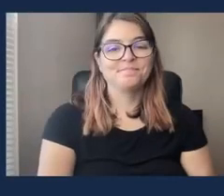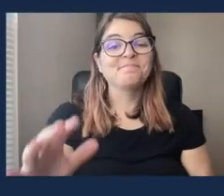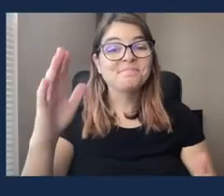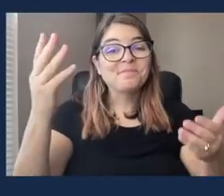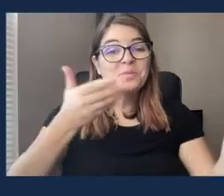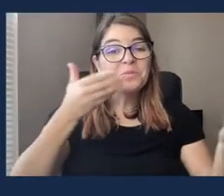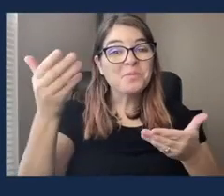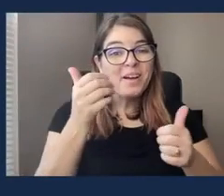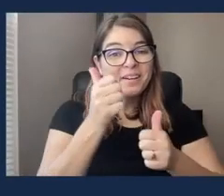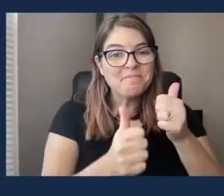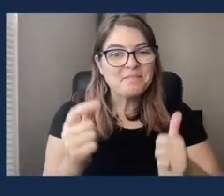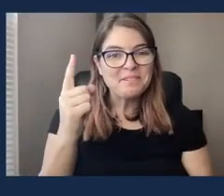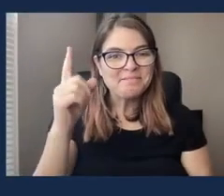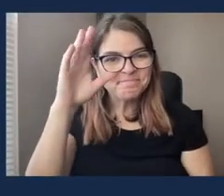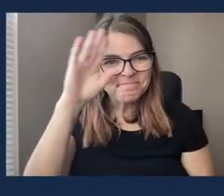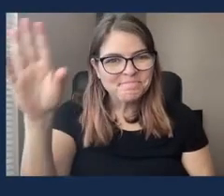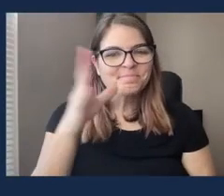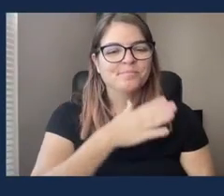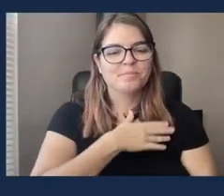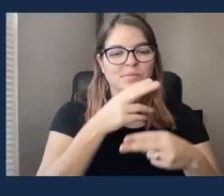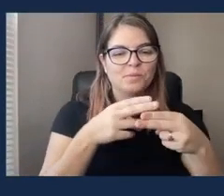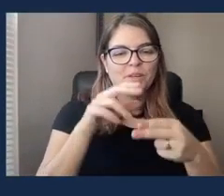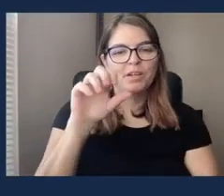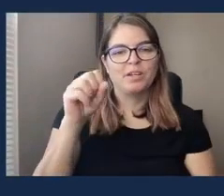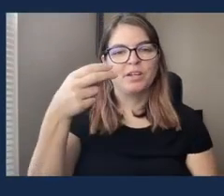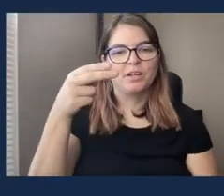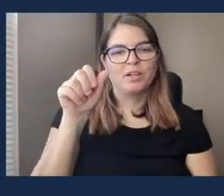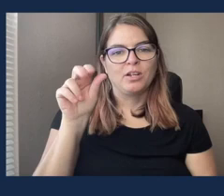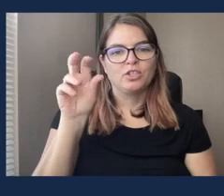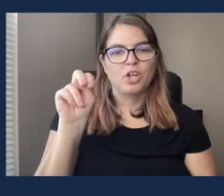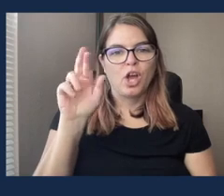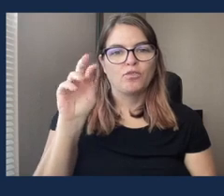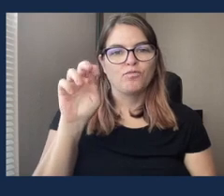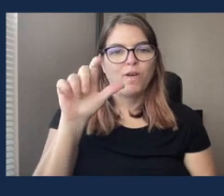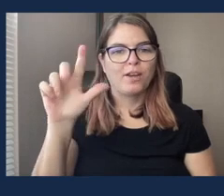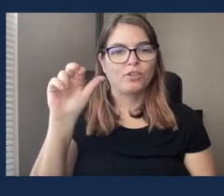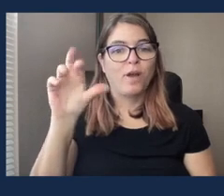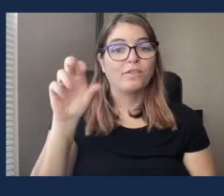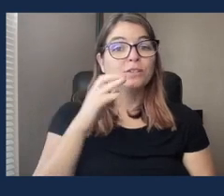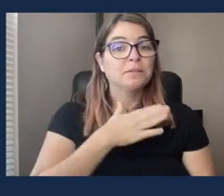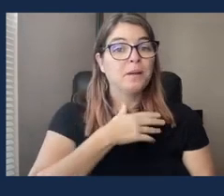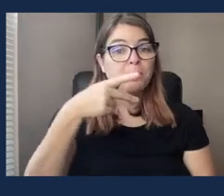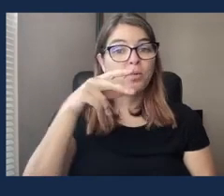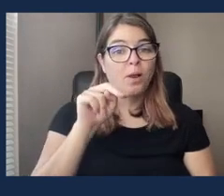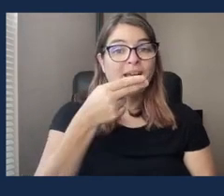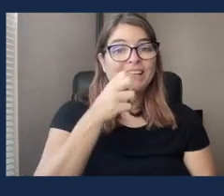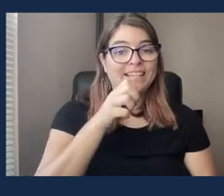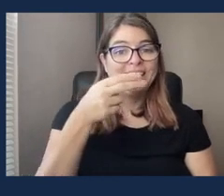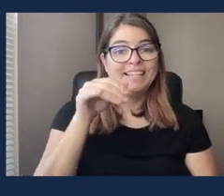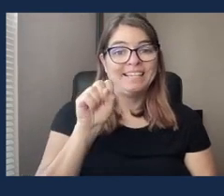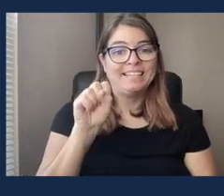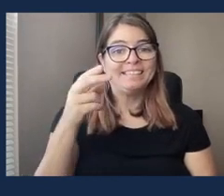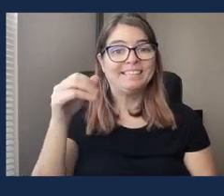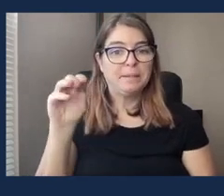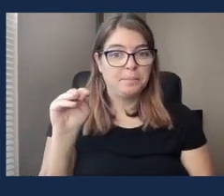Welcome, everyone. My name is Sean Randall Travers. The pronouns I use are he, his, and him, and I'm the Executive Director